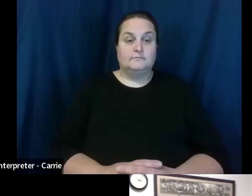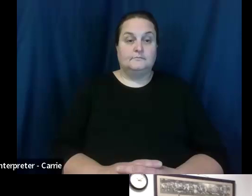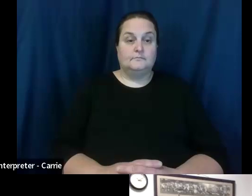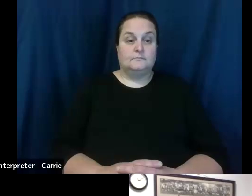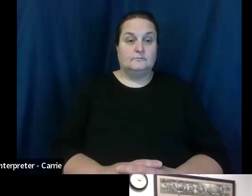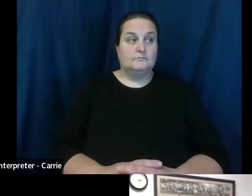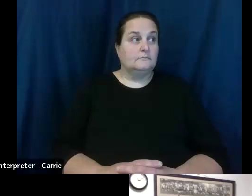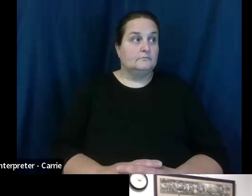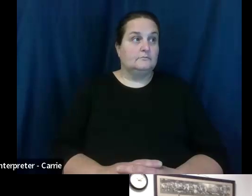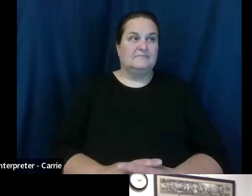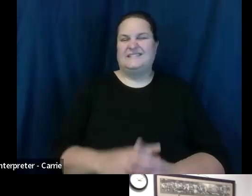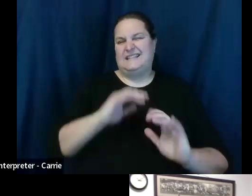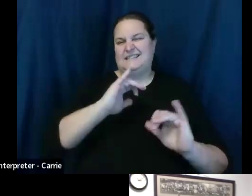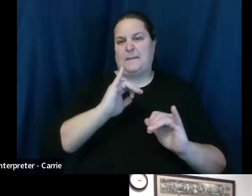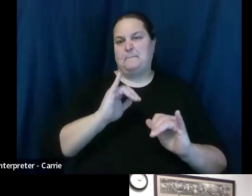same questions.